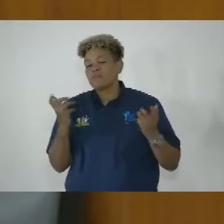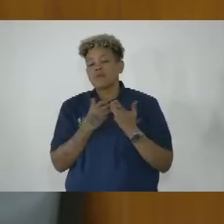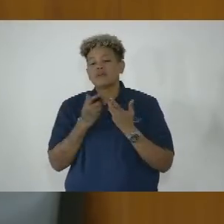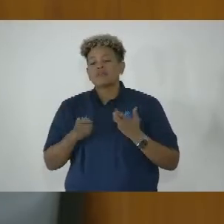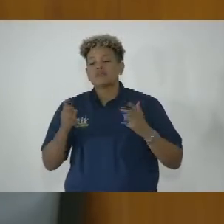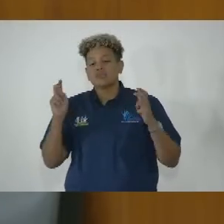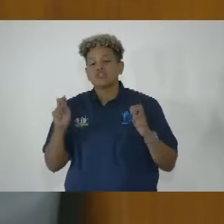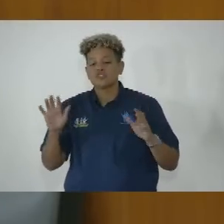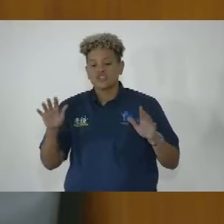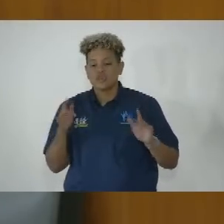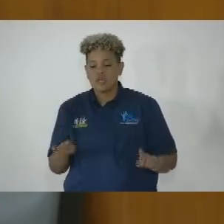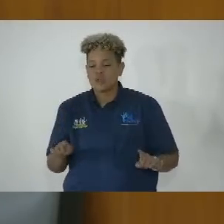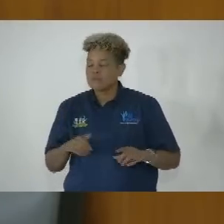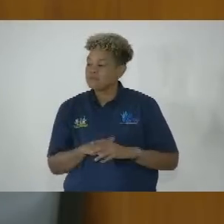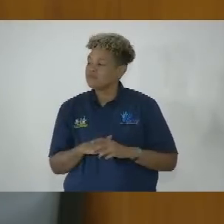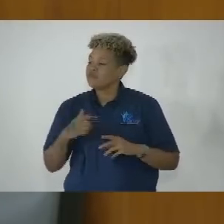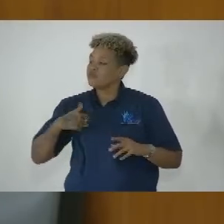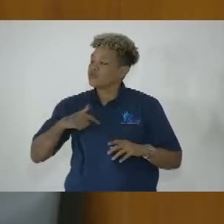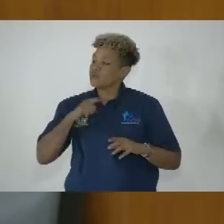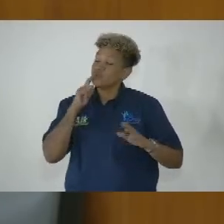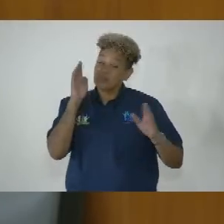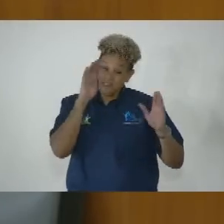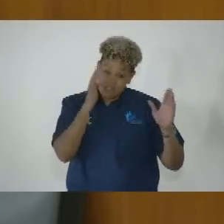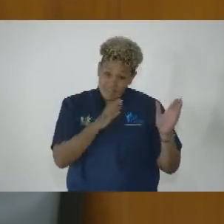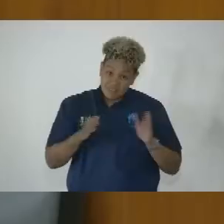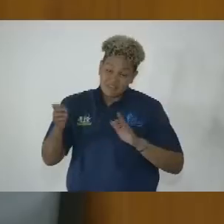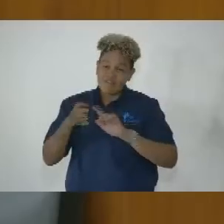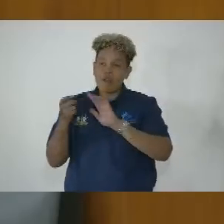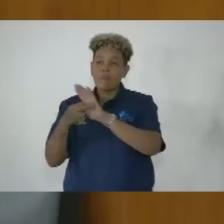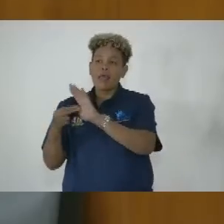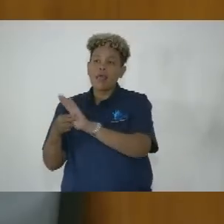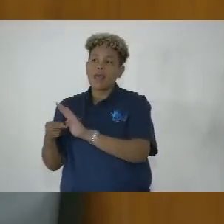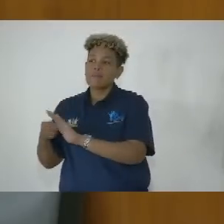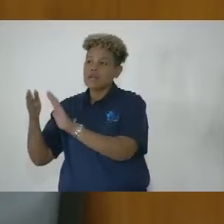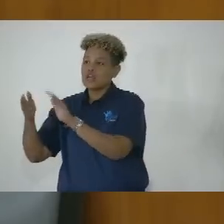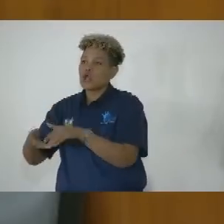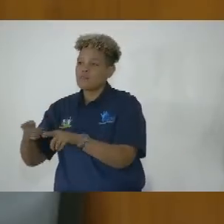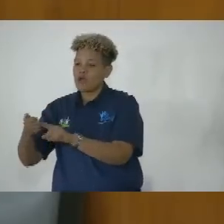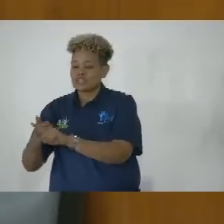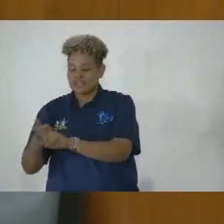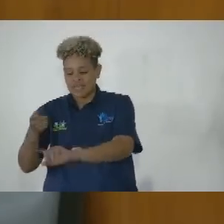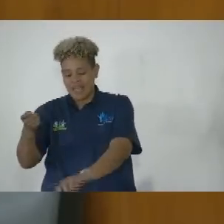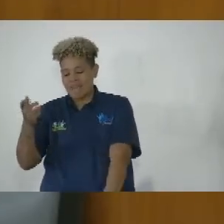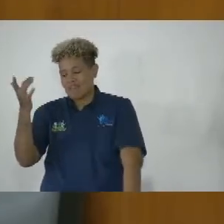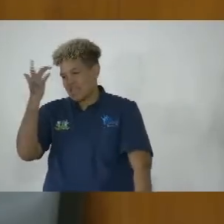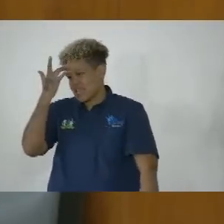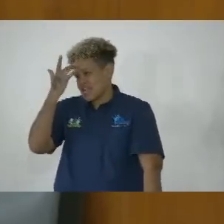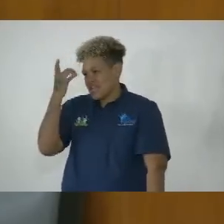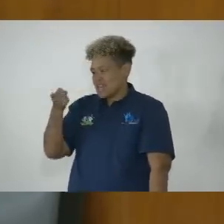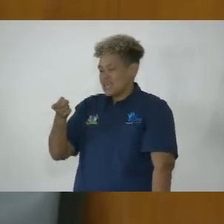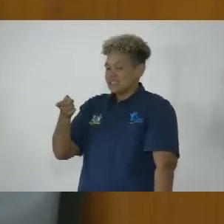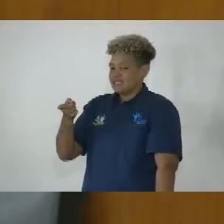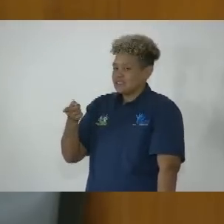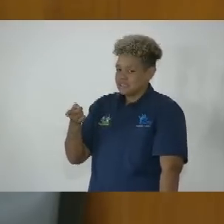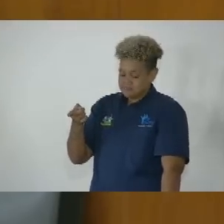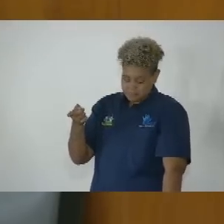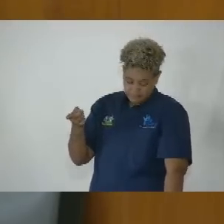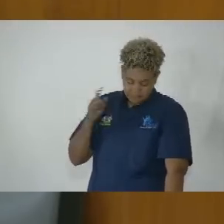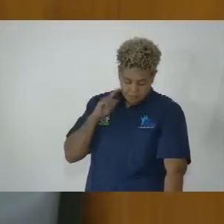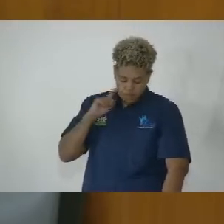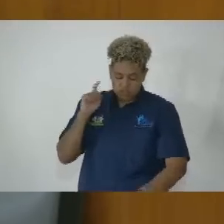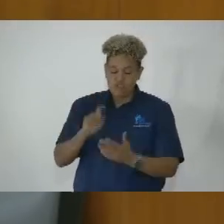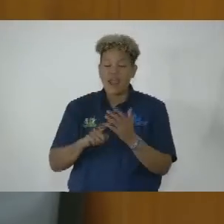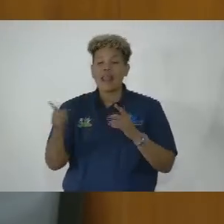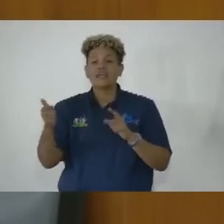issues. So we move away from labeling the individual as an illness and